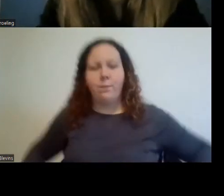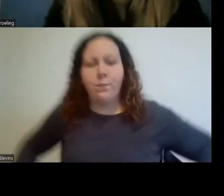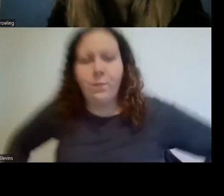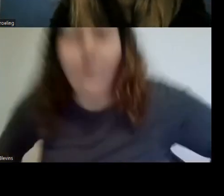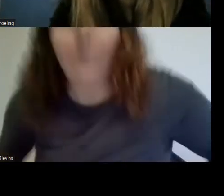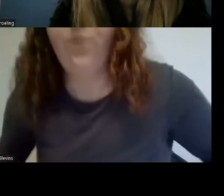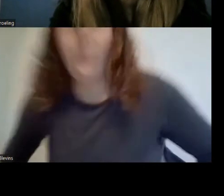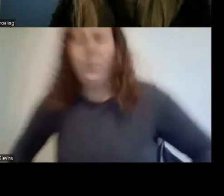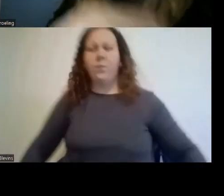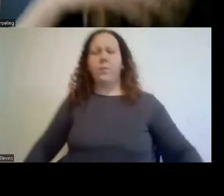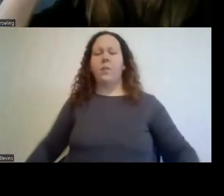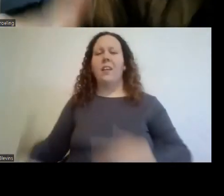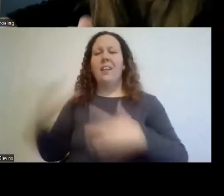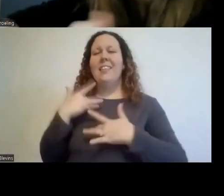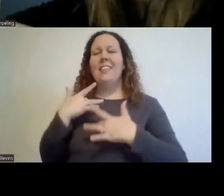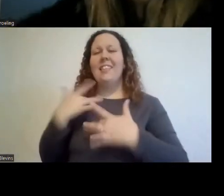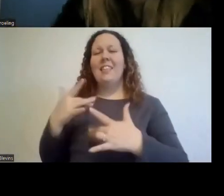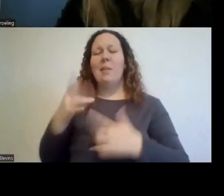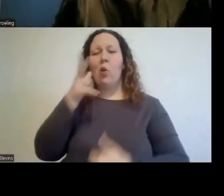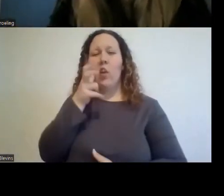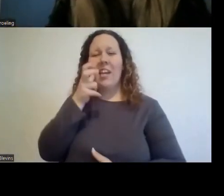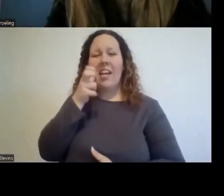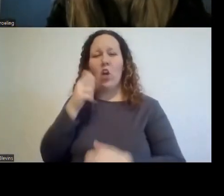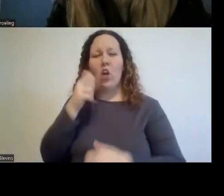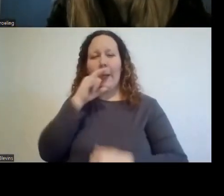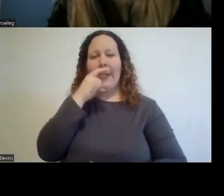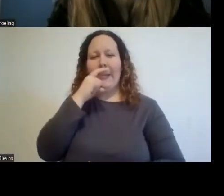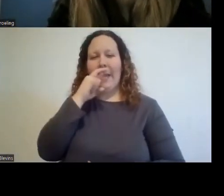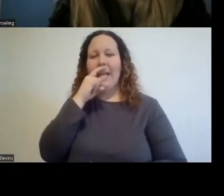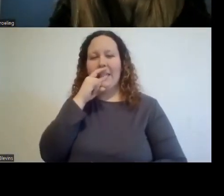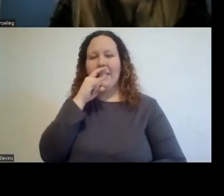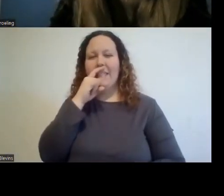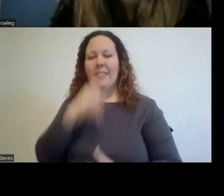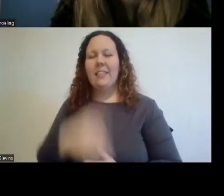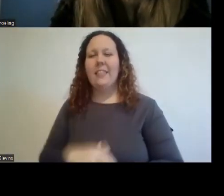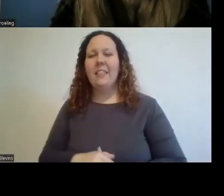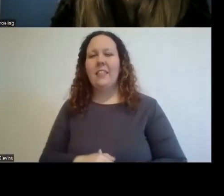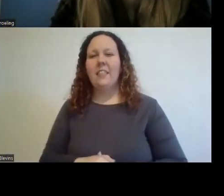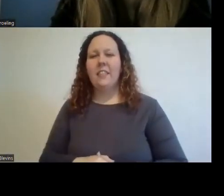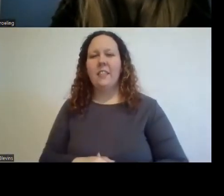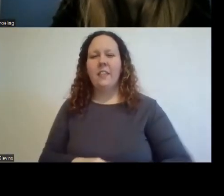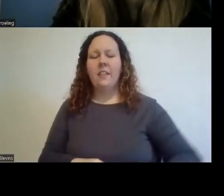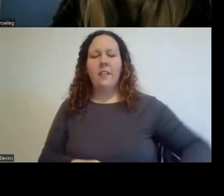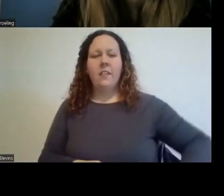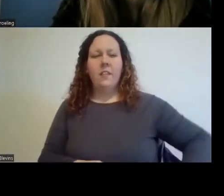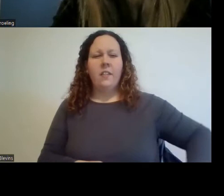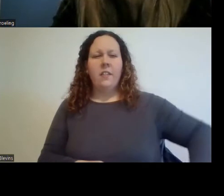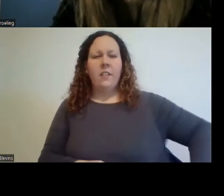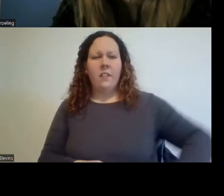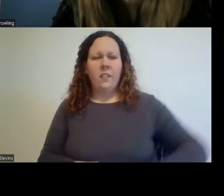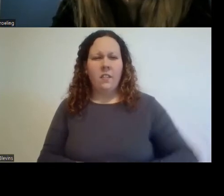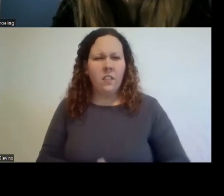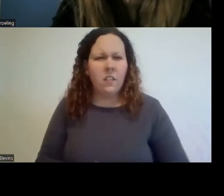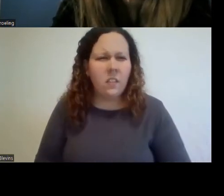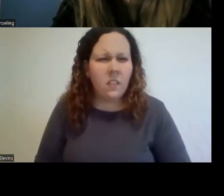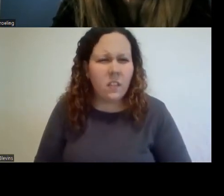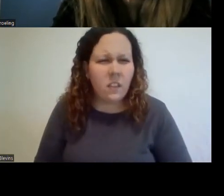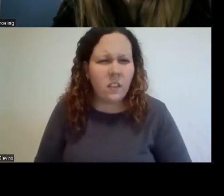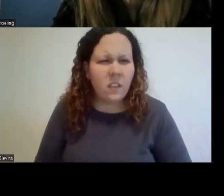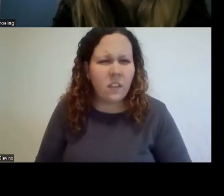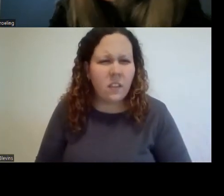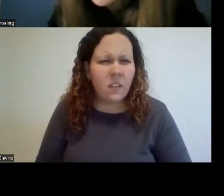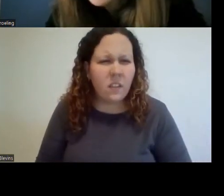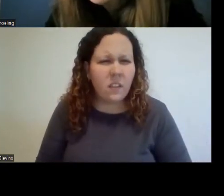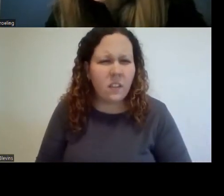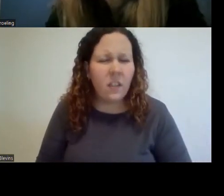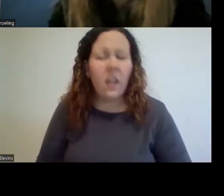kids. All typical hearing. The newer, more difficult to task, the greater the chance for noise interference.